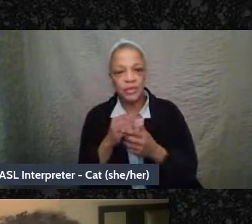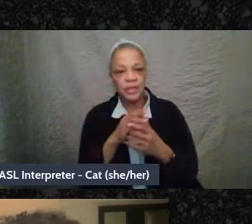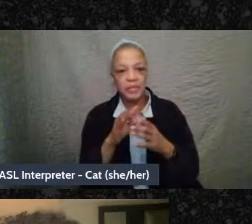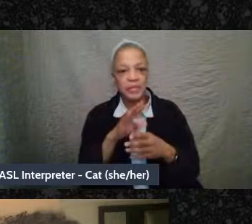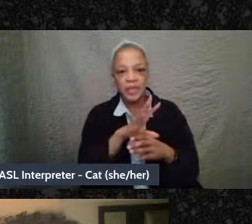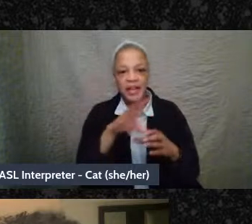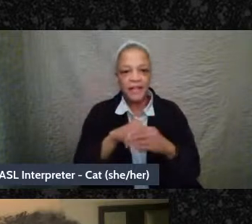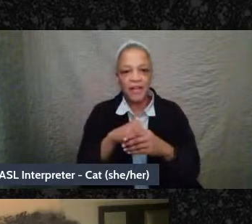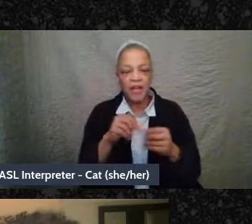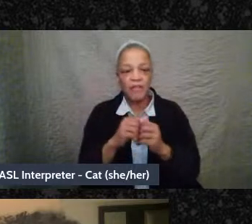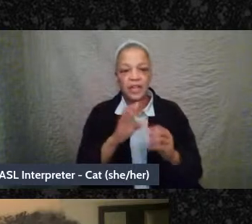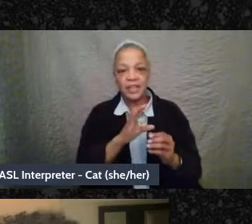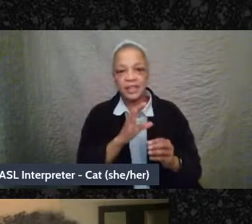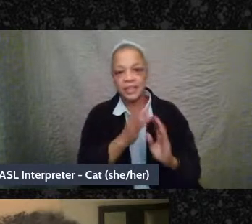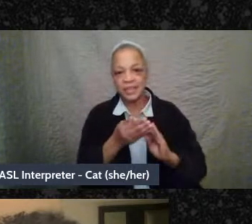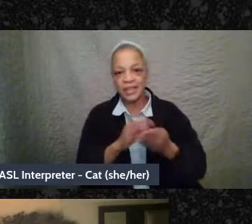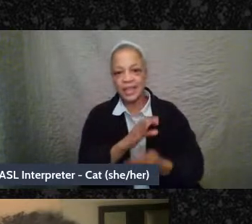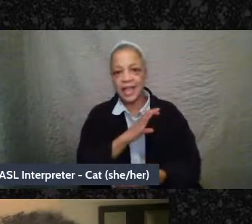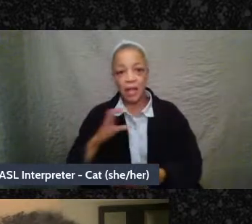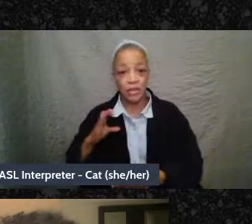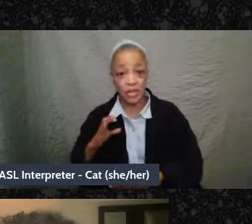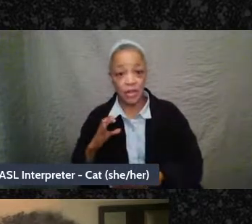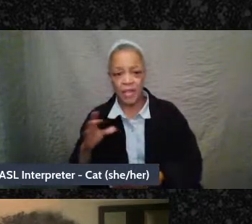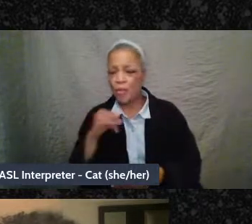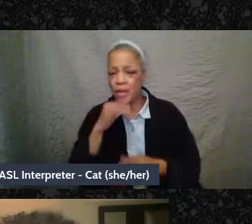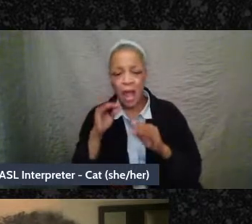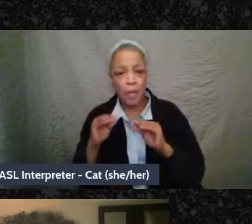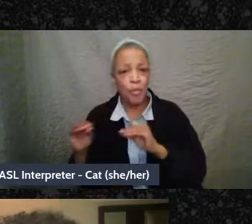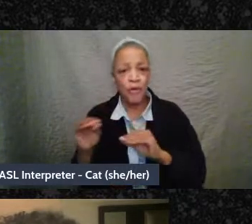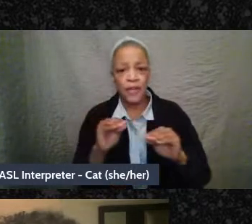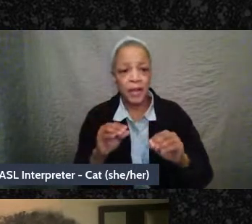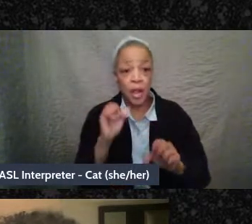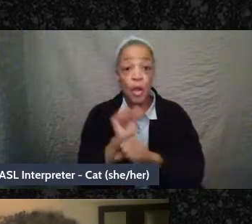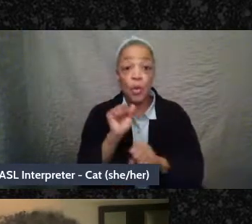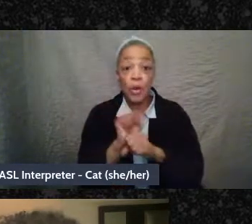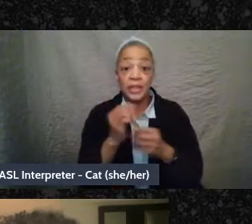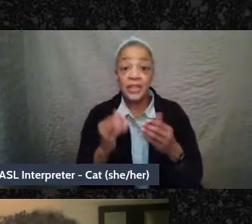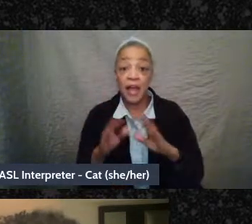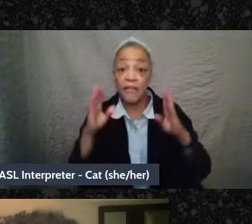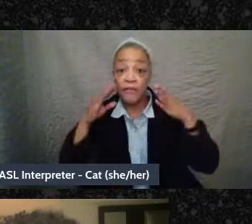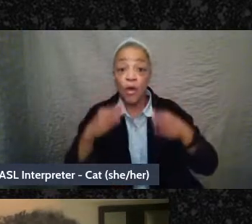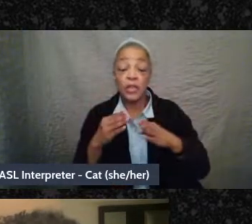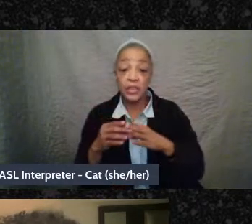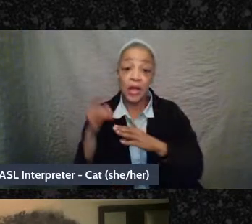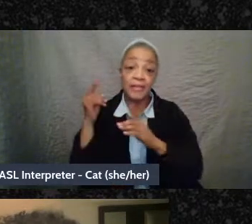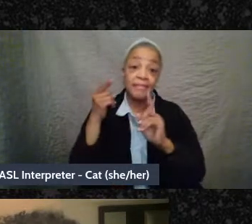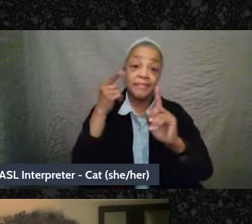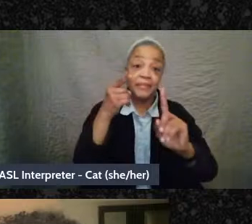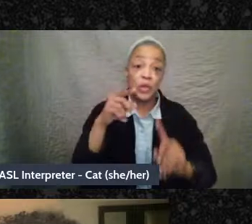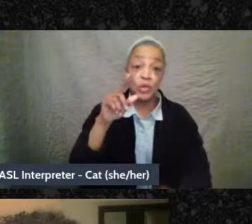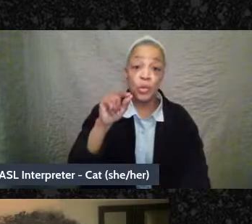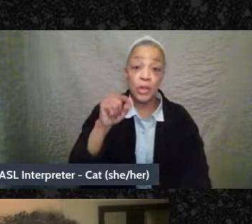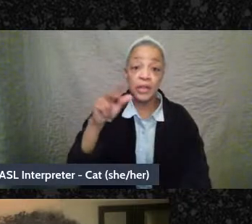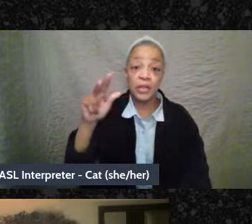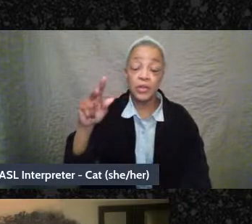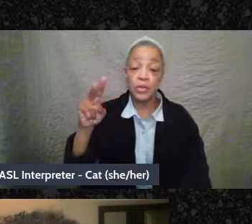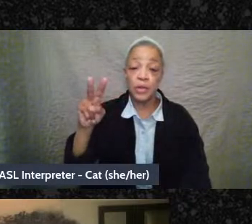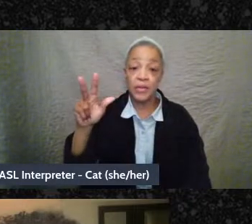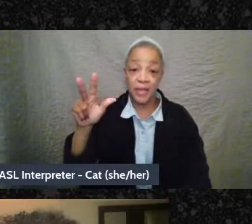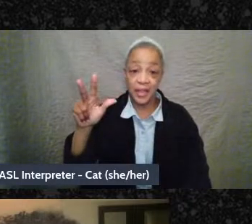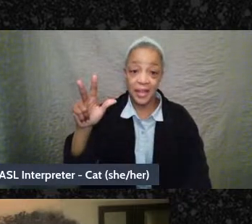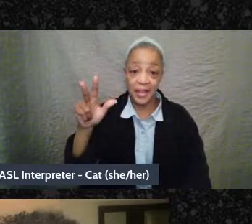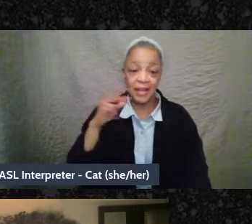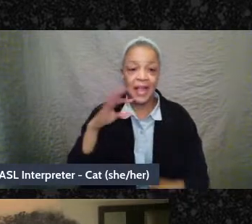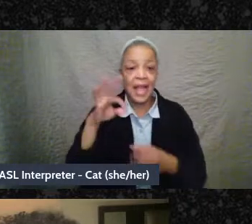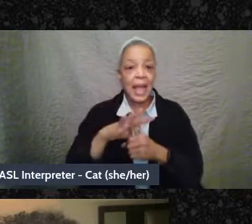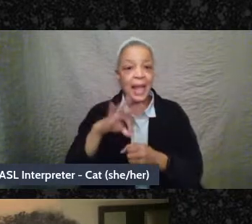city council. They weren't moving. So a lot of our work has been focused on 2023. But in that quest to engage in, I think, electoral